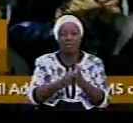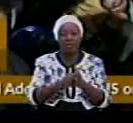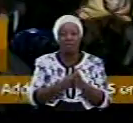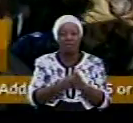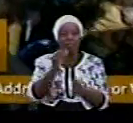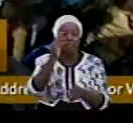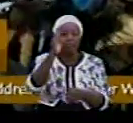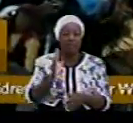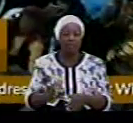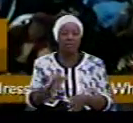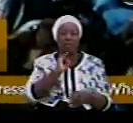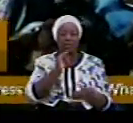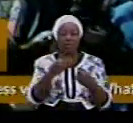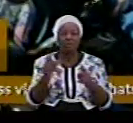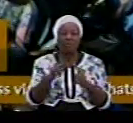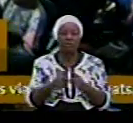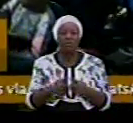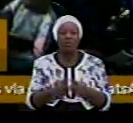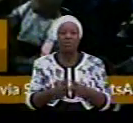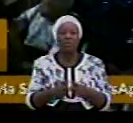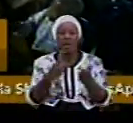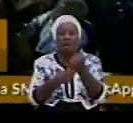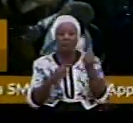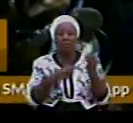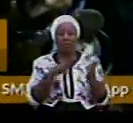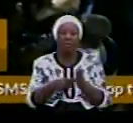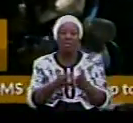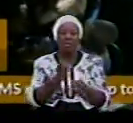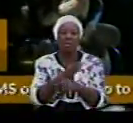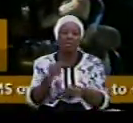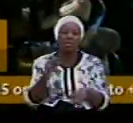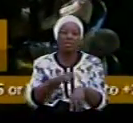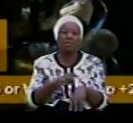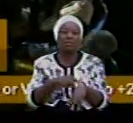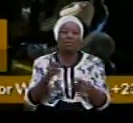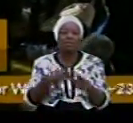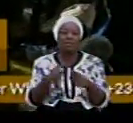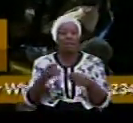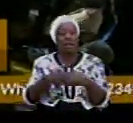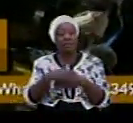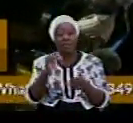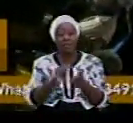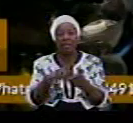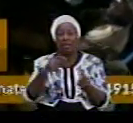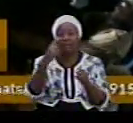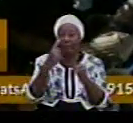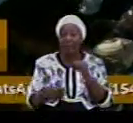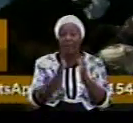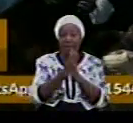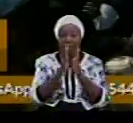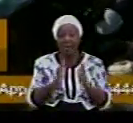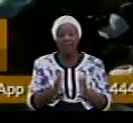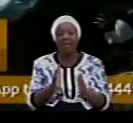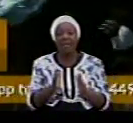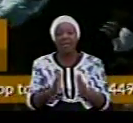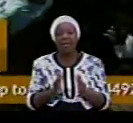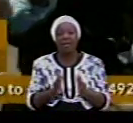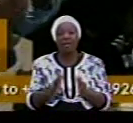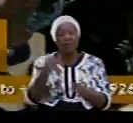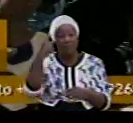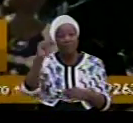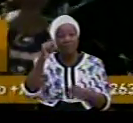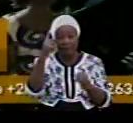handle this counseling time. Then after that, the final prayer for the final